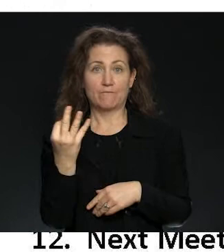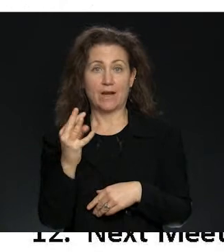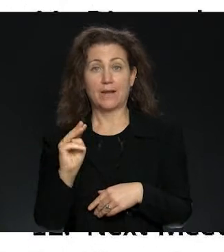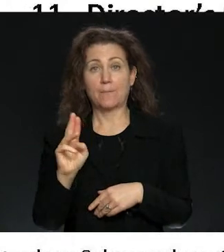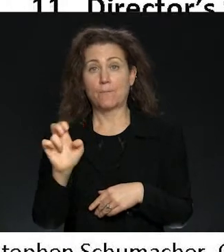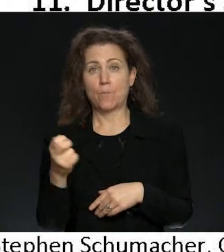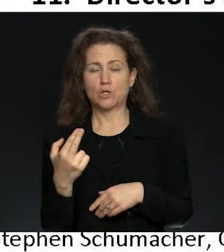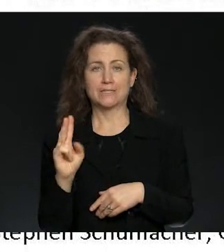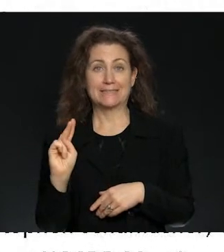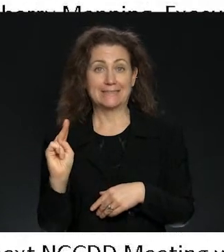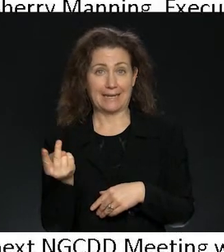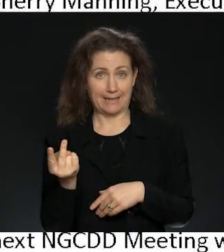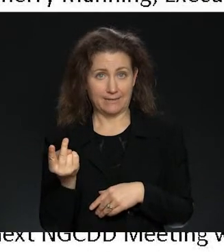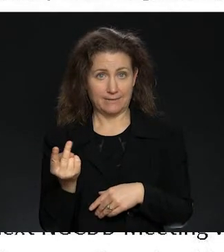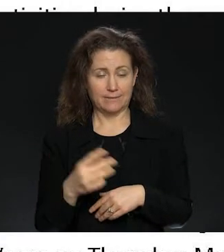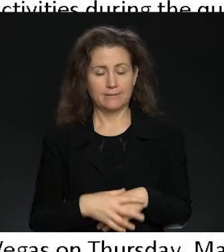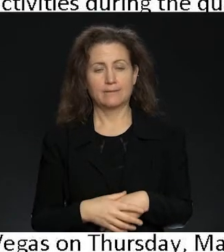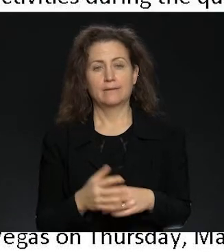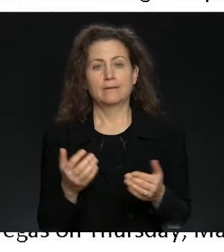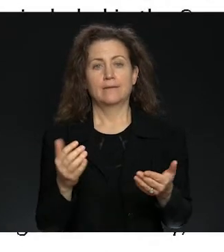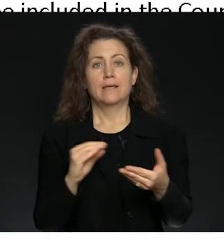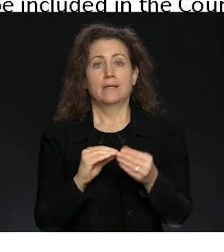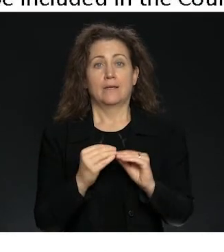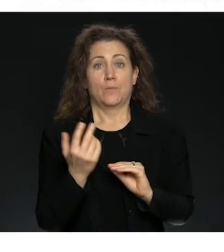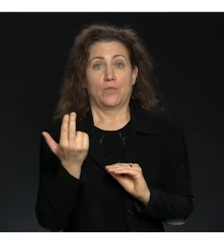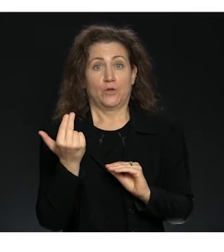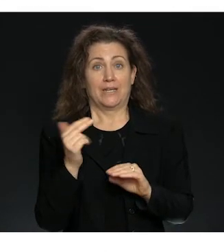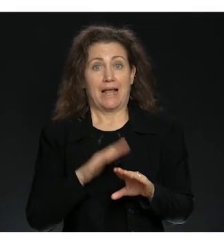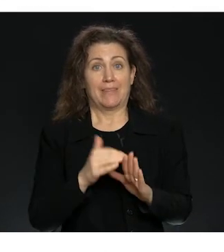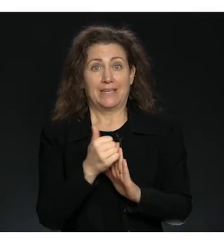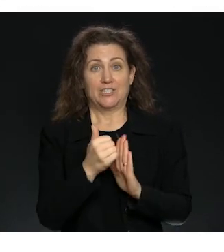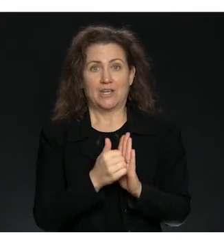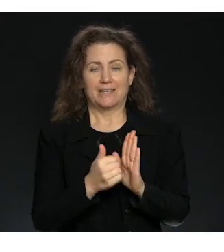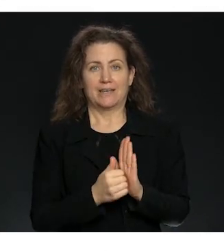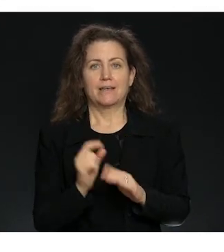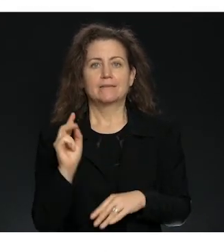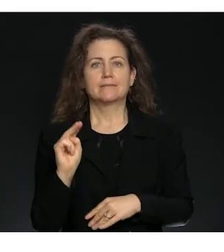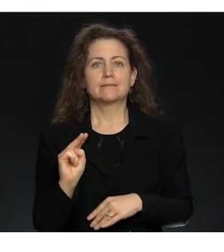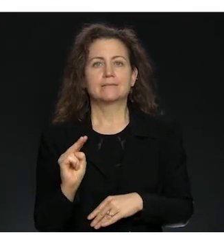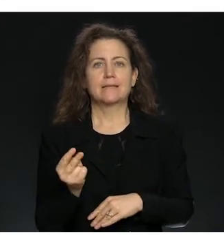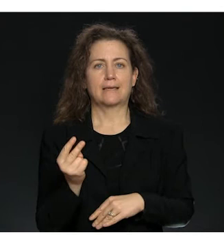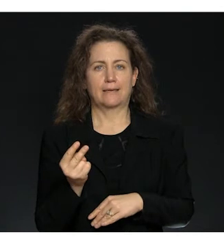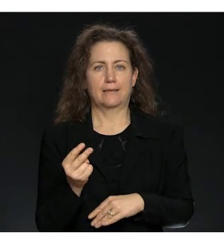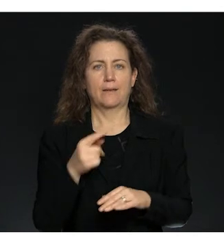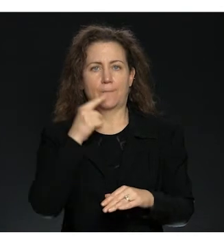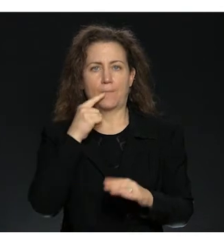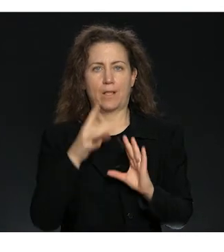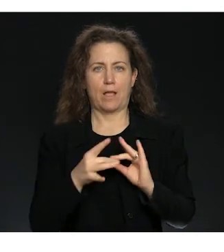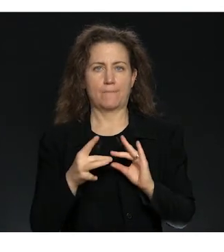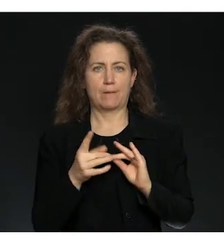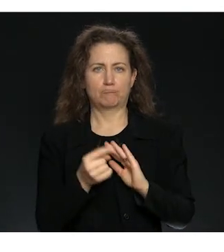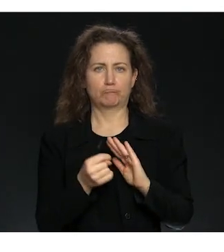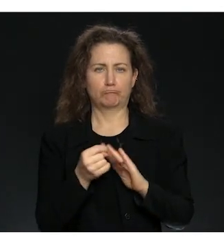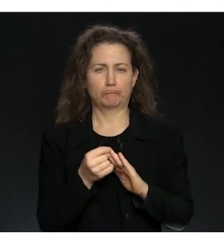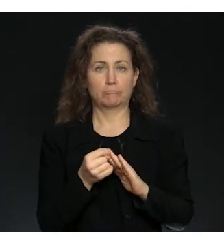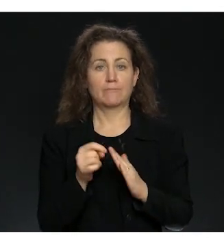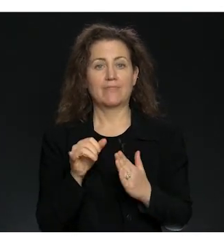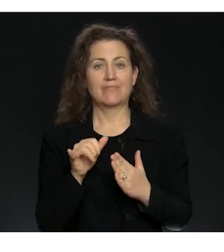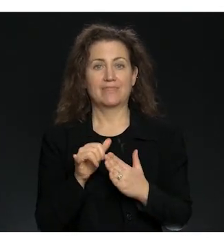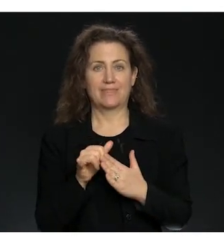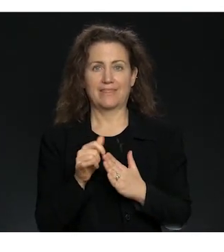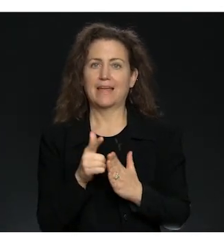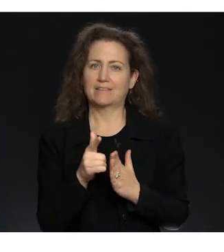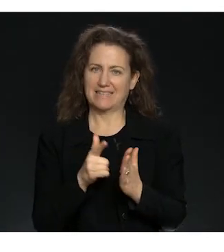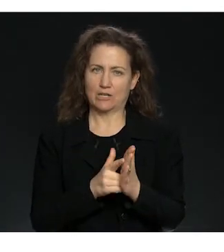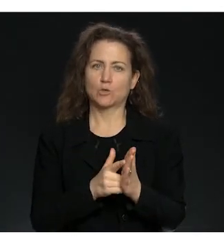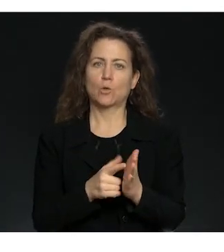Item 13 on the agenda is the second public comment period. This is statutorily required under open